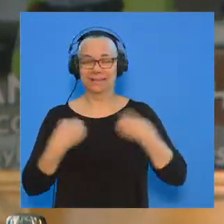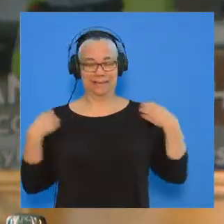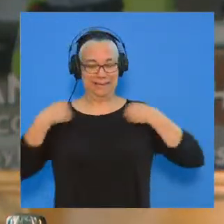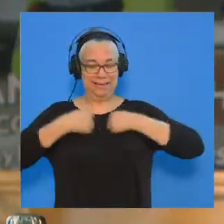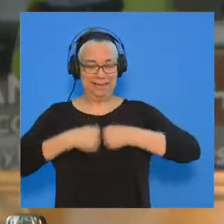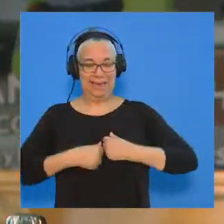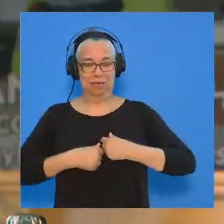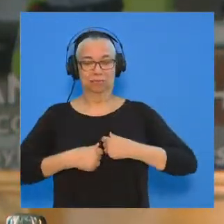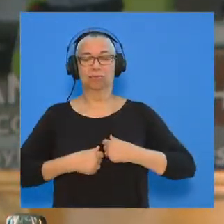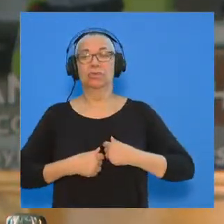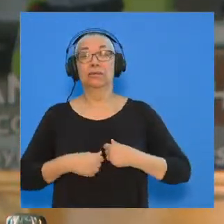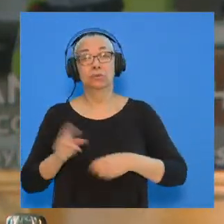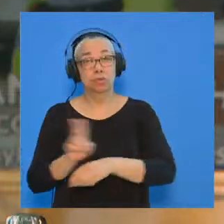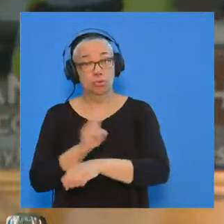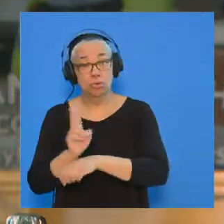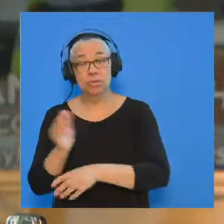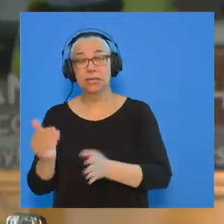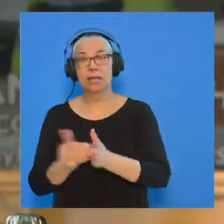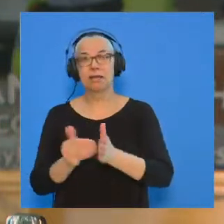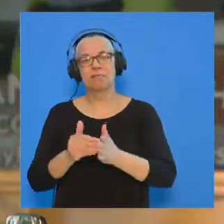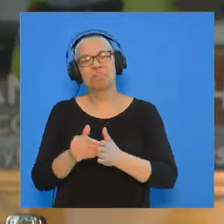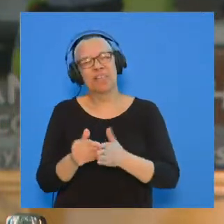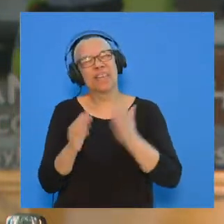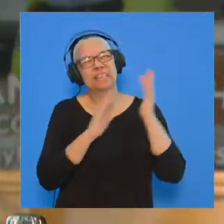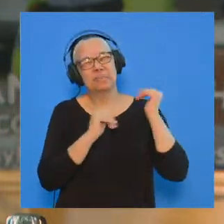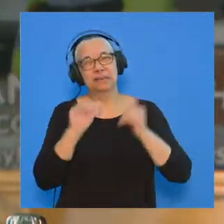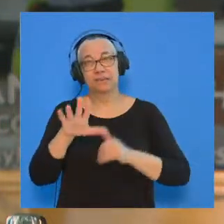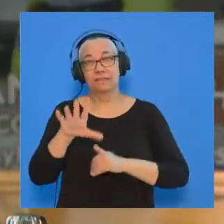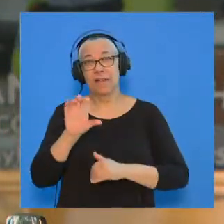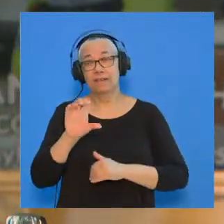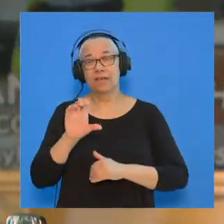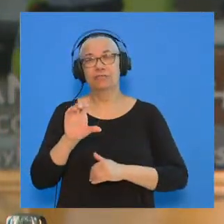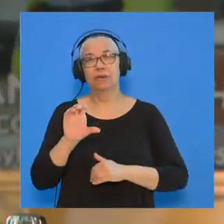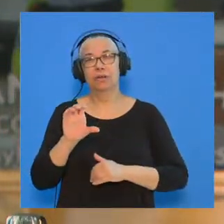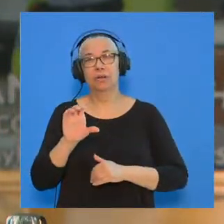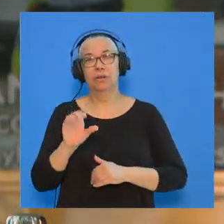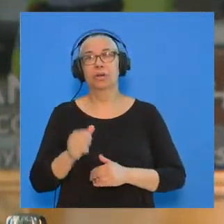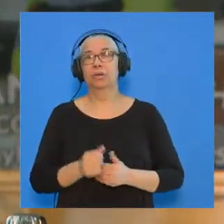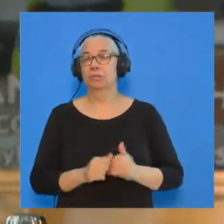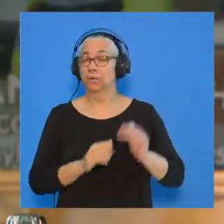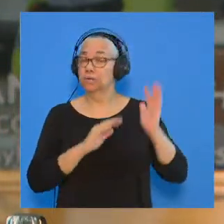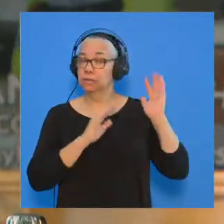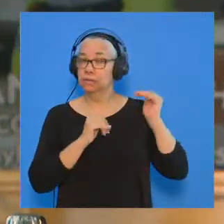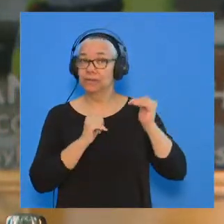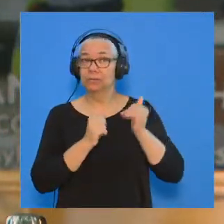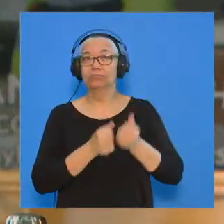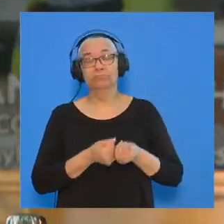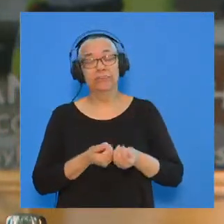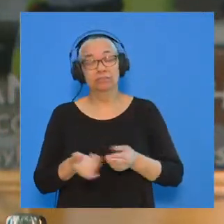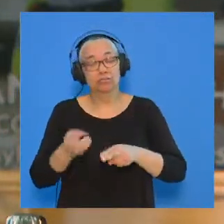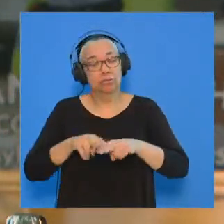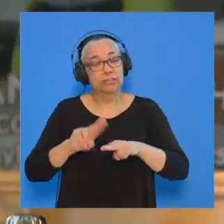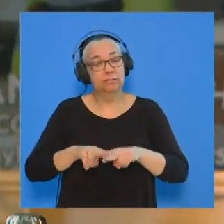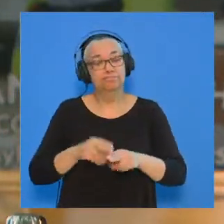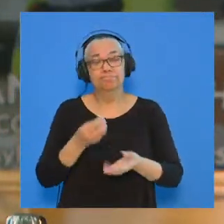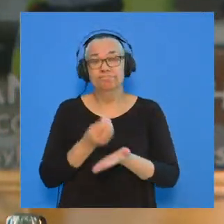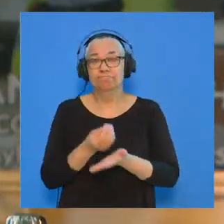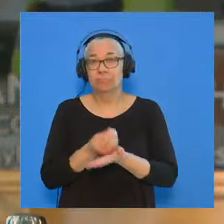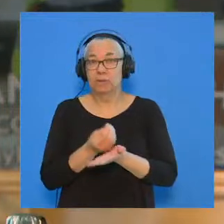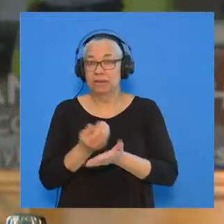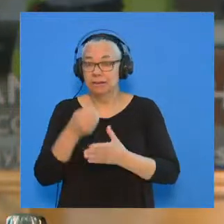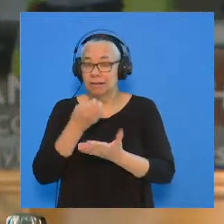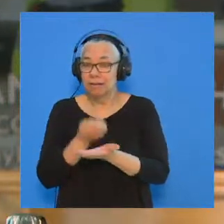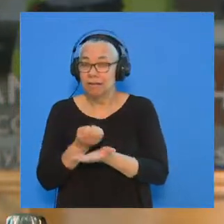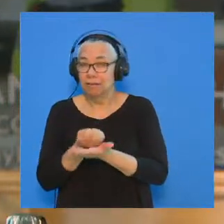that will be reusable. It's helping to generate more money within the local economy as well. And those are being worked on as we